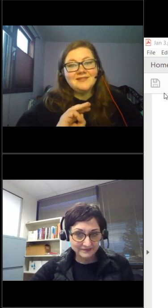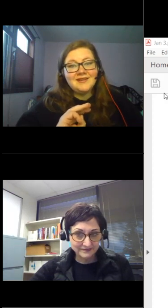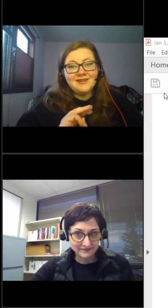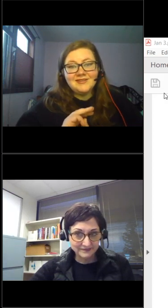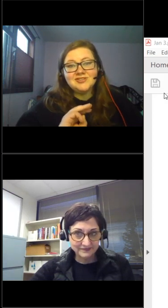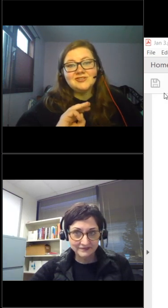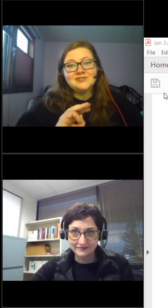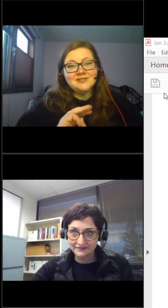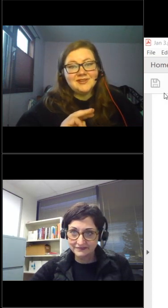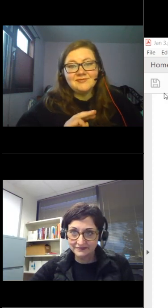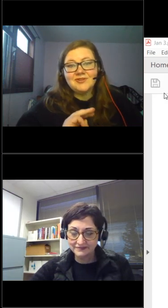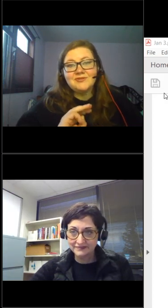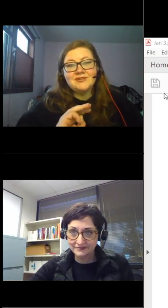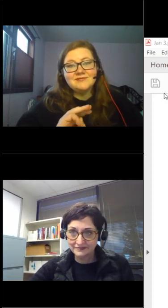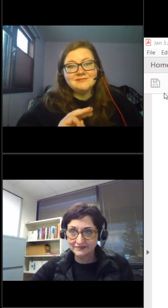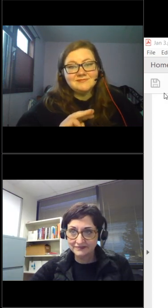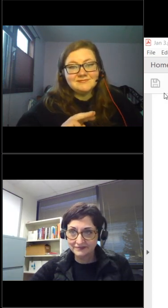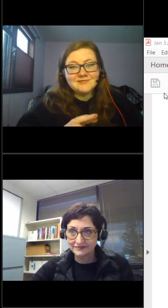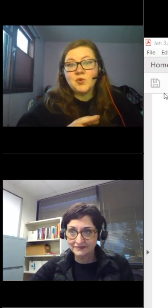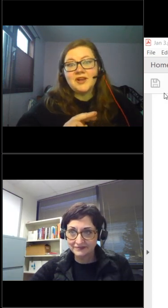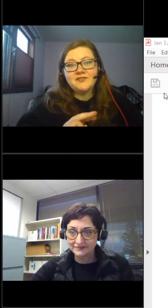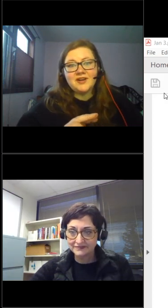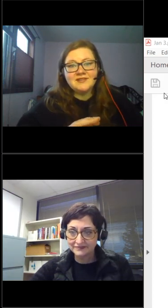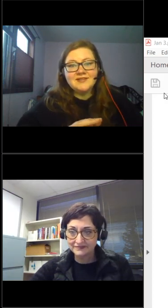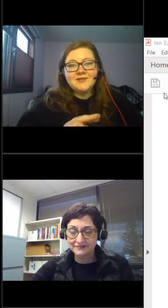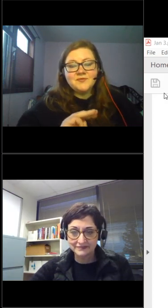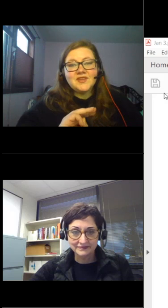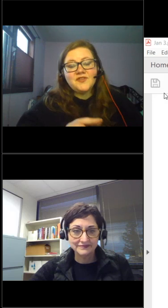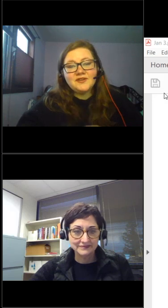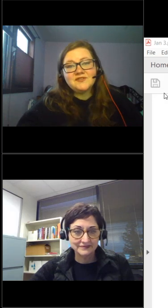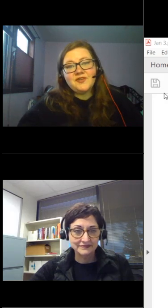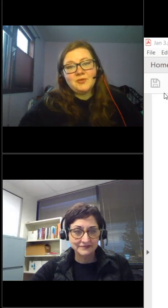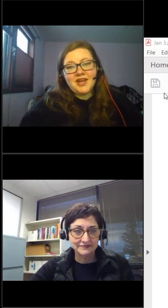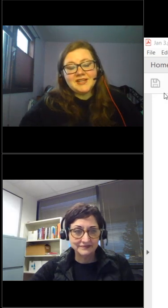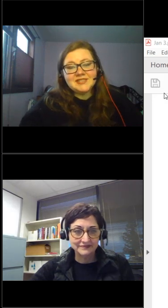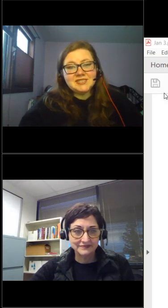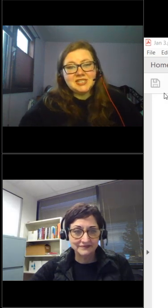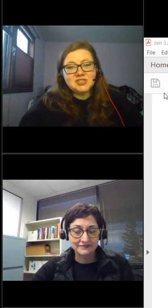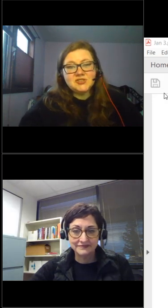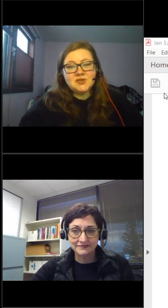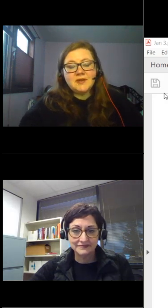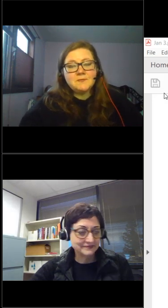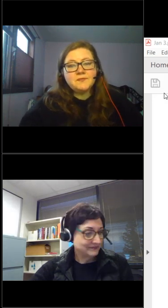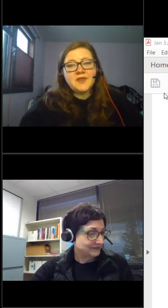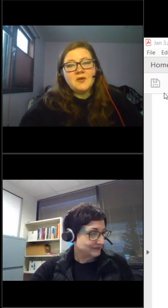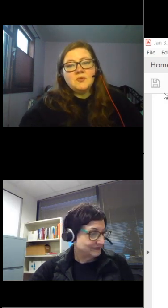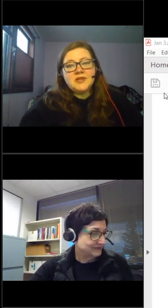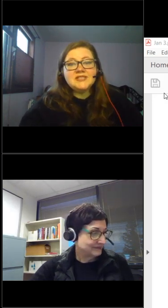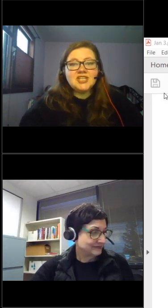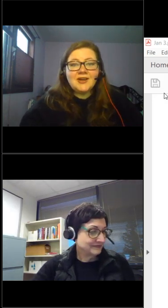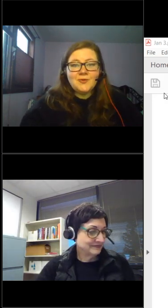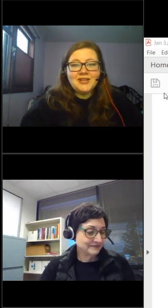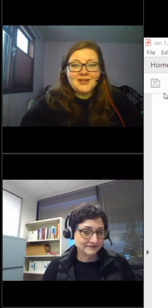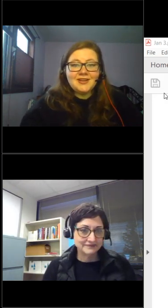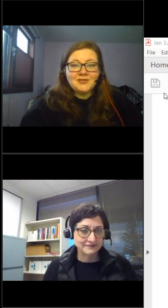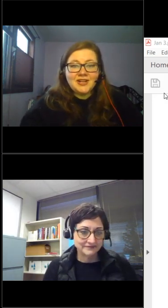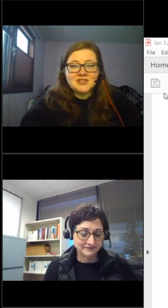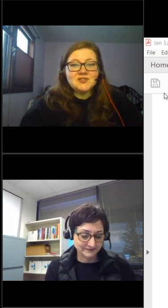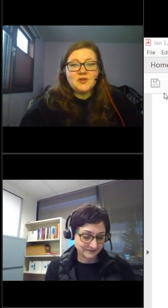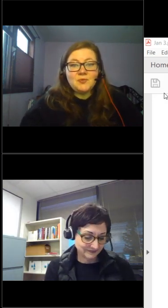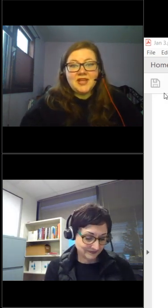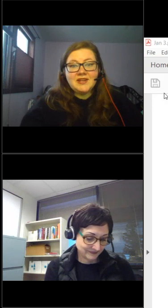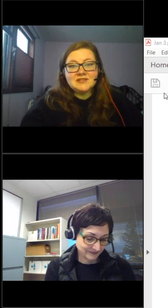amendment, an initial, a renewal, to whatever, if there is a verbal attestation to it. Please check when you're getting